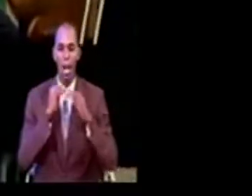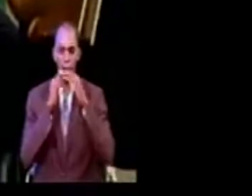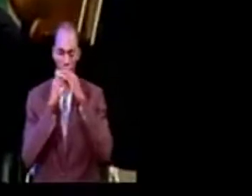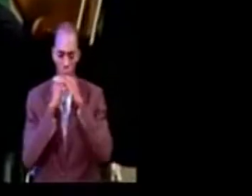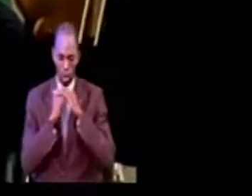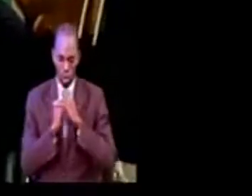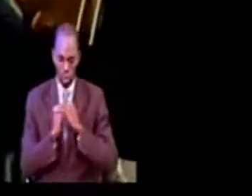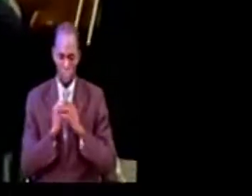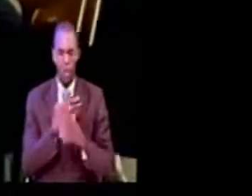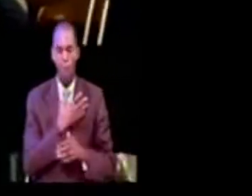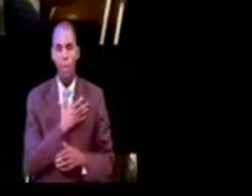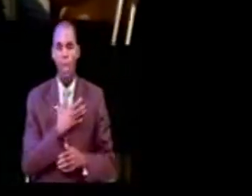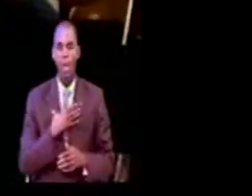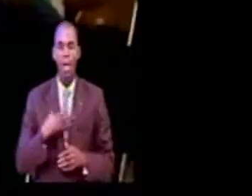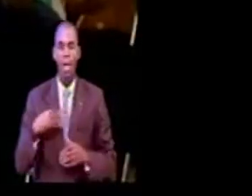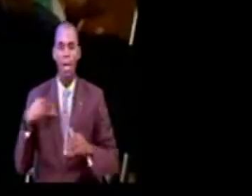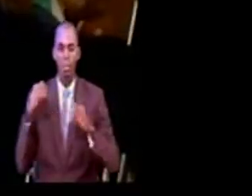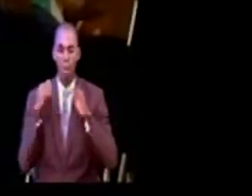jesus